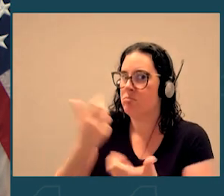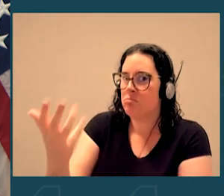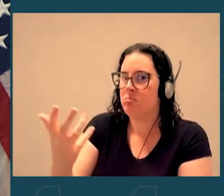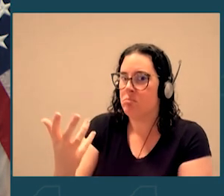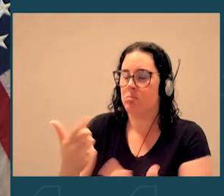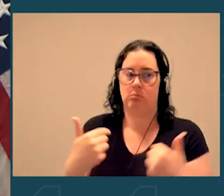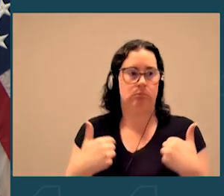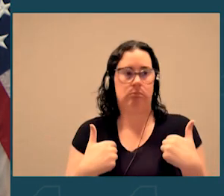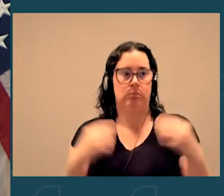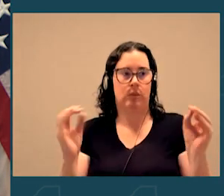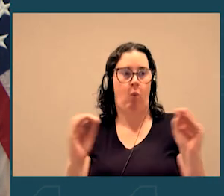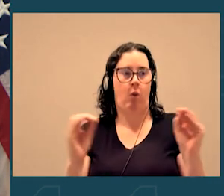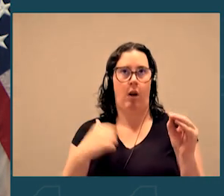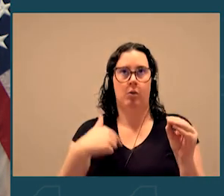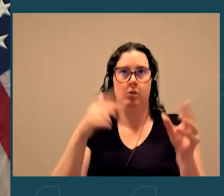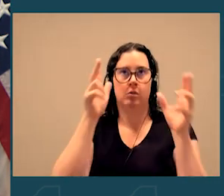this.